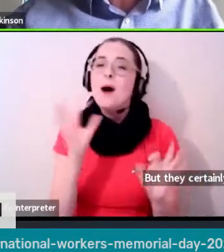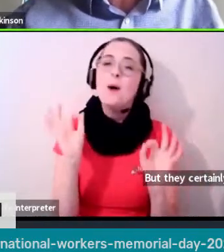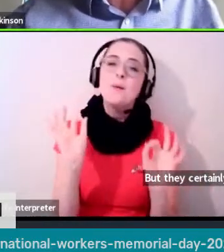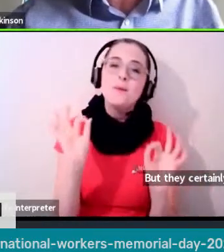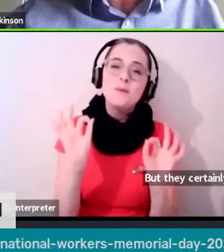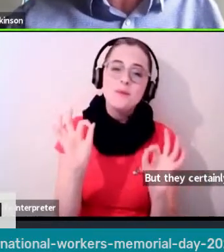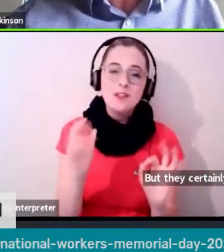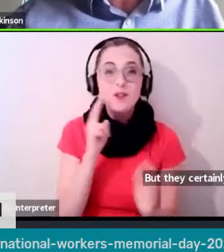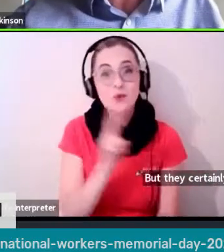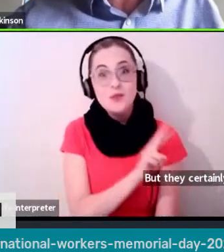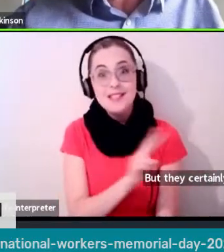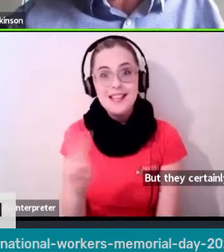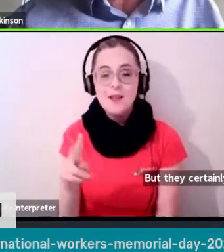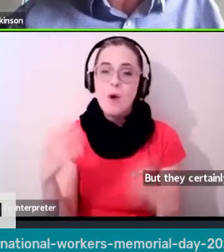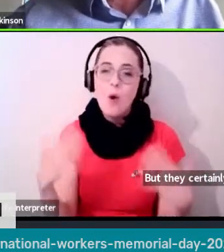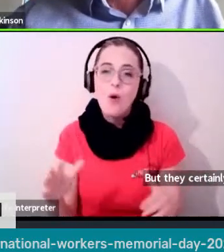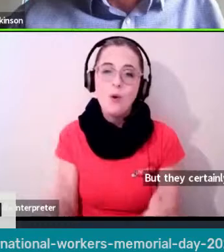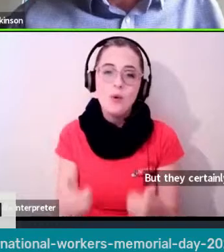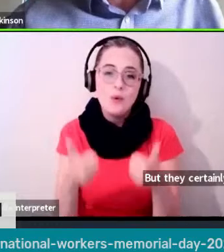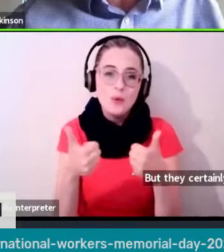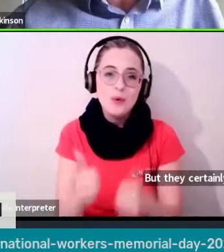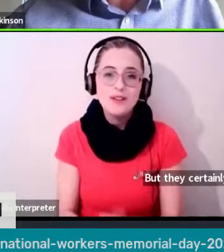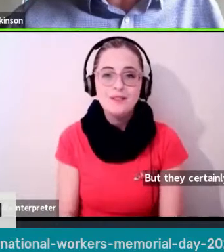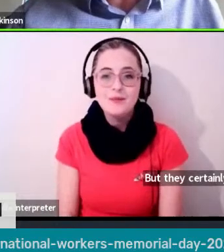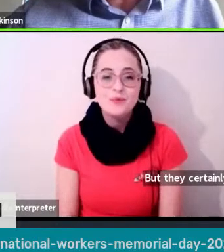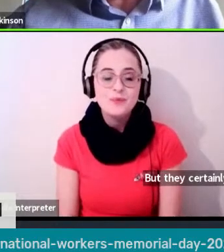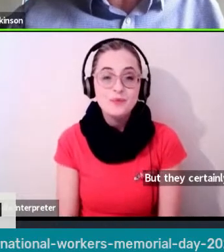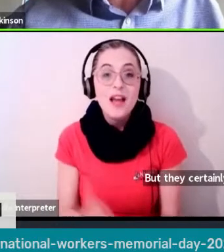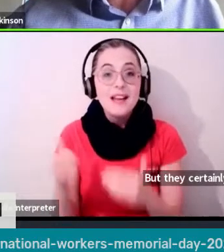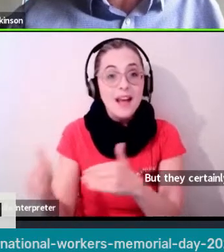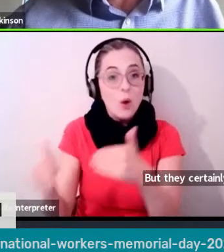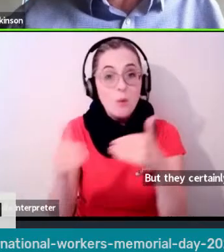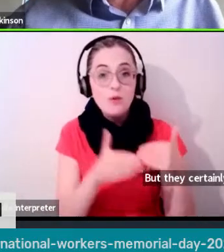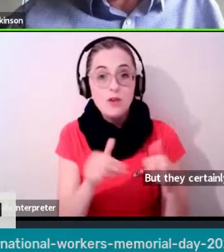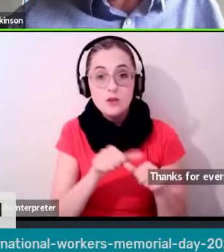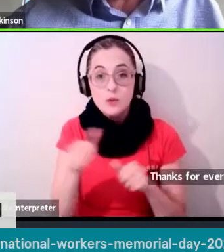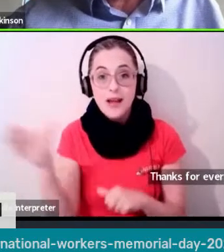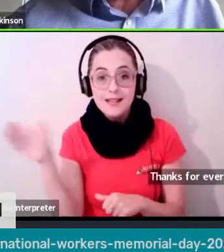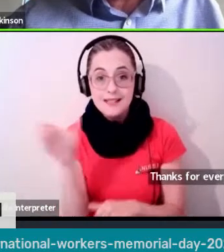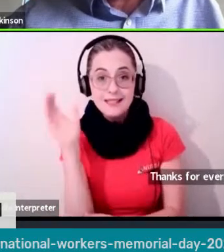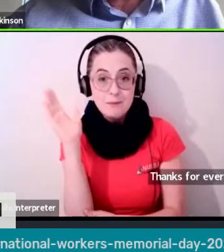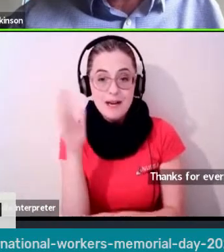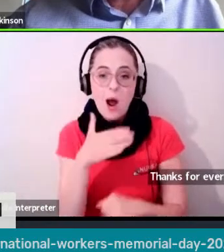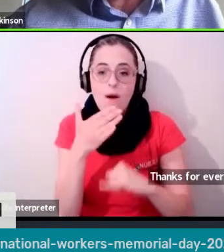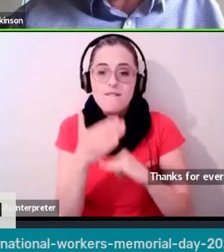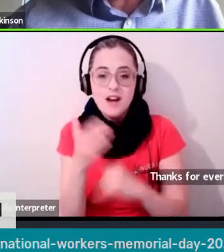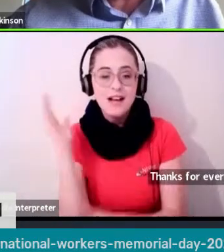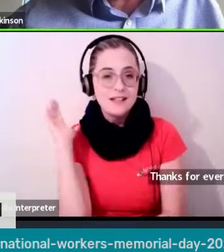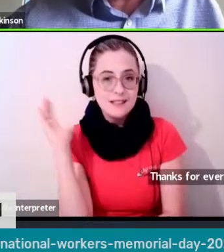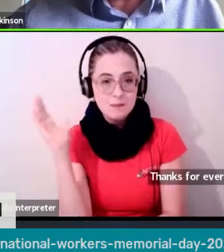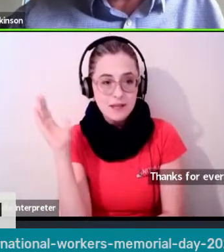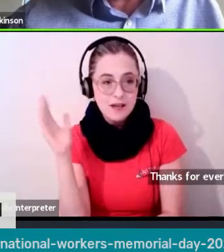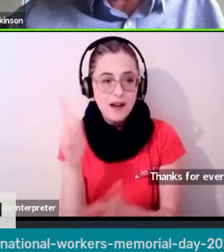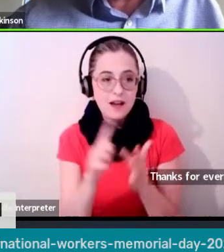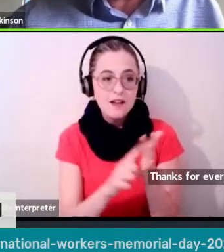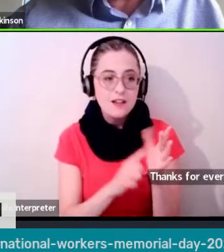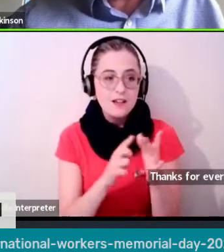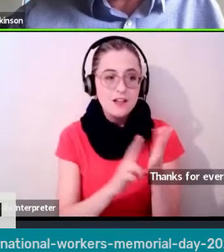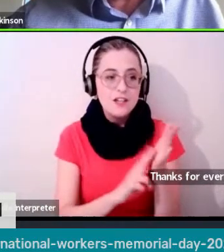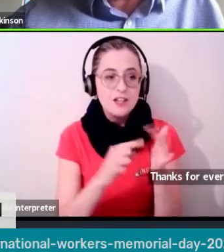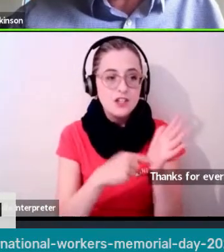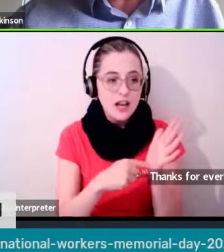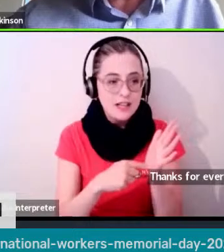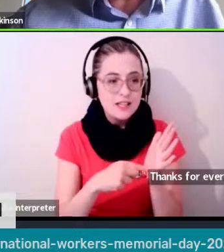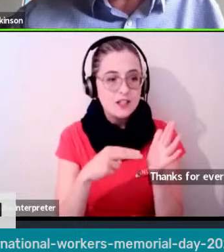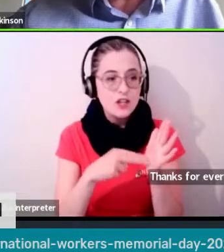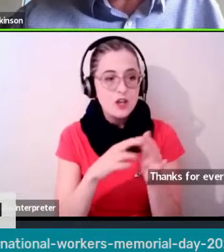to see those. Thanks very much. We're going to move on to our next speaker now, our final speaker, and Janet Newsham. She'll be familiar